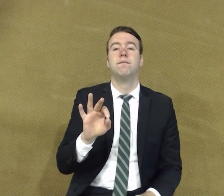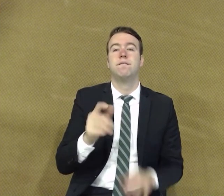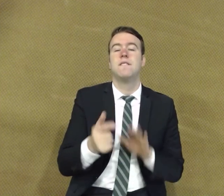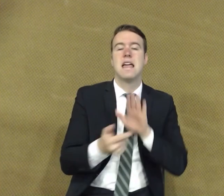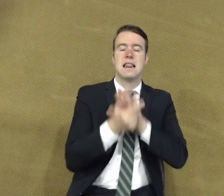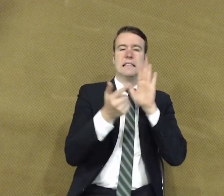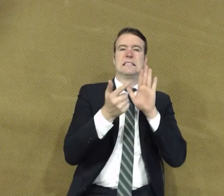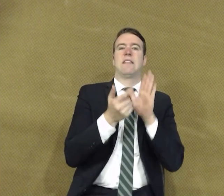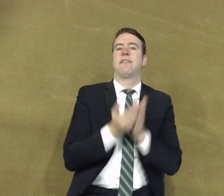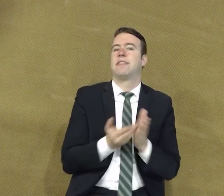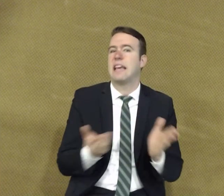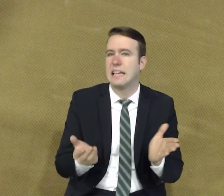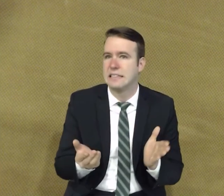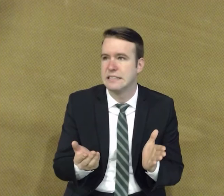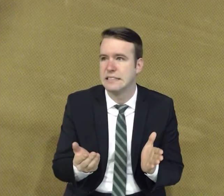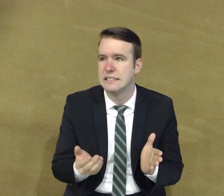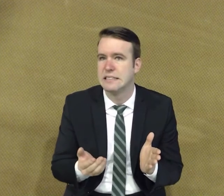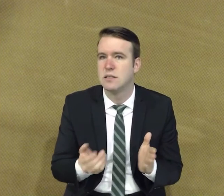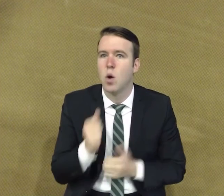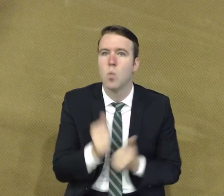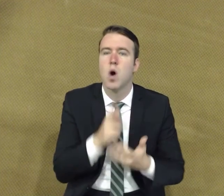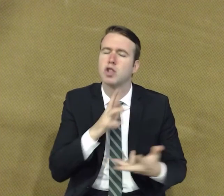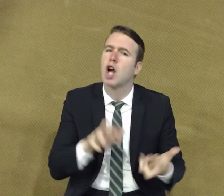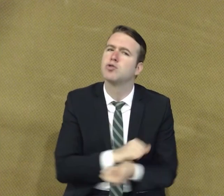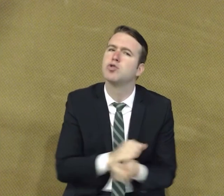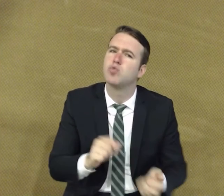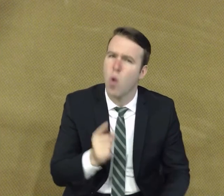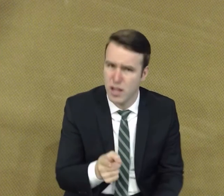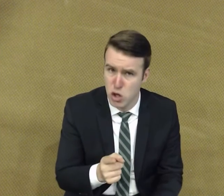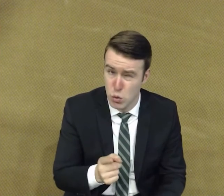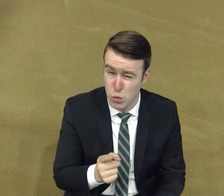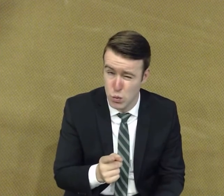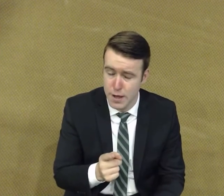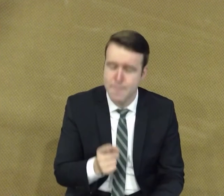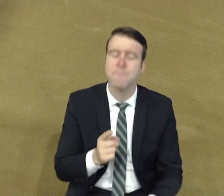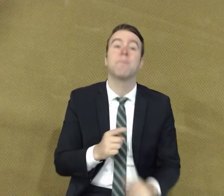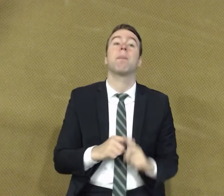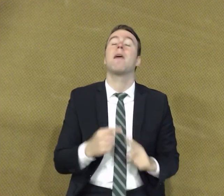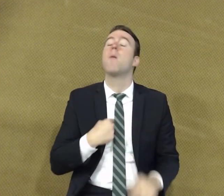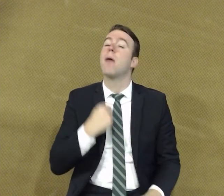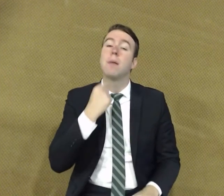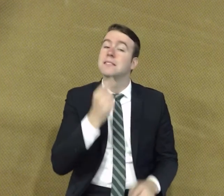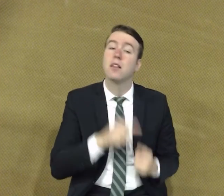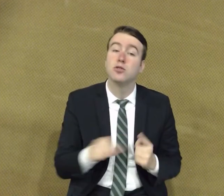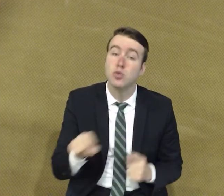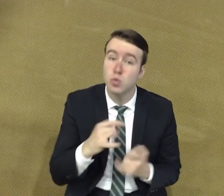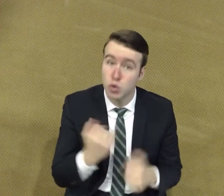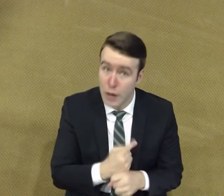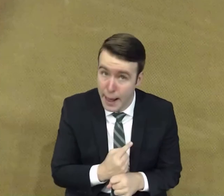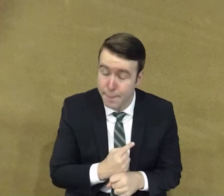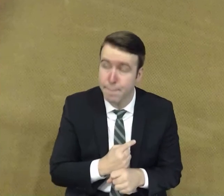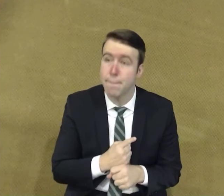illicit things that are destroying you. But I'm saying to you today,